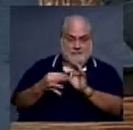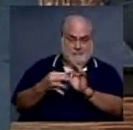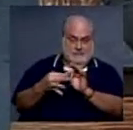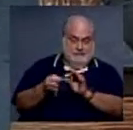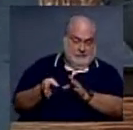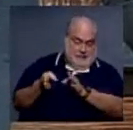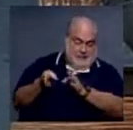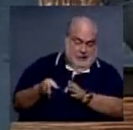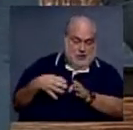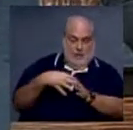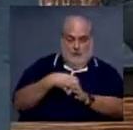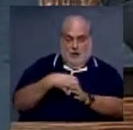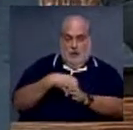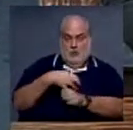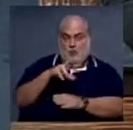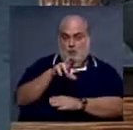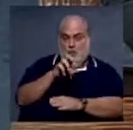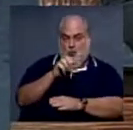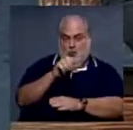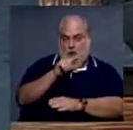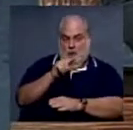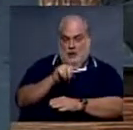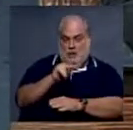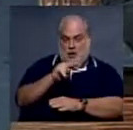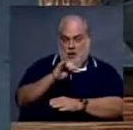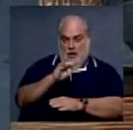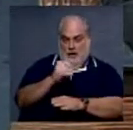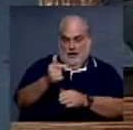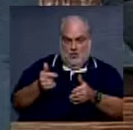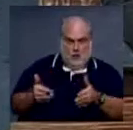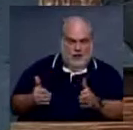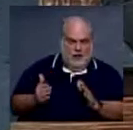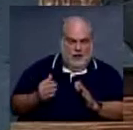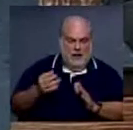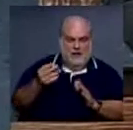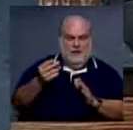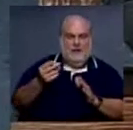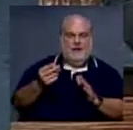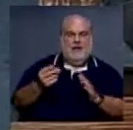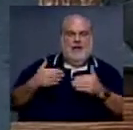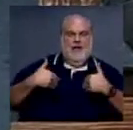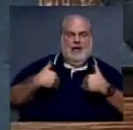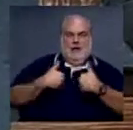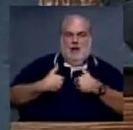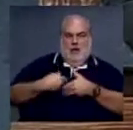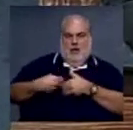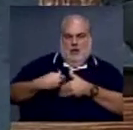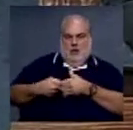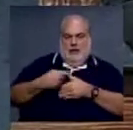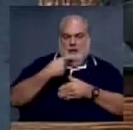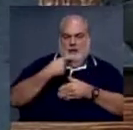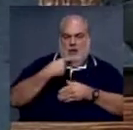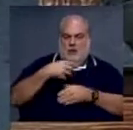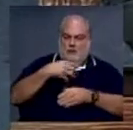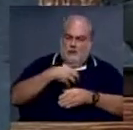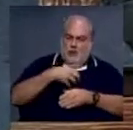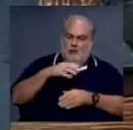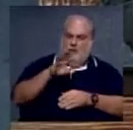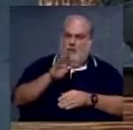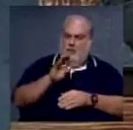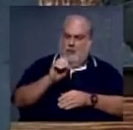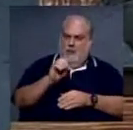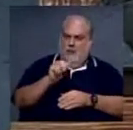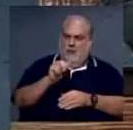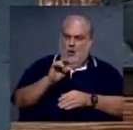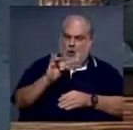were opposed to the rezoning of the site to allow the animal outdoors. He stated they were also opposed to the boarding aspect of the business,